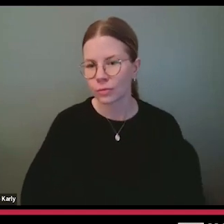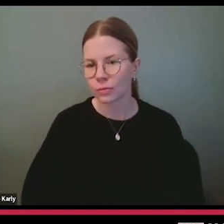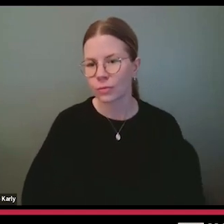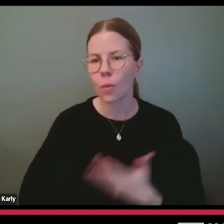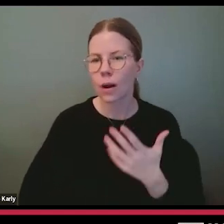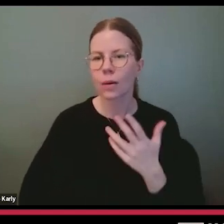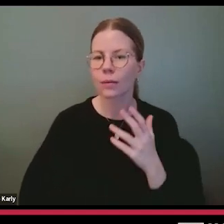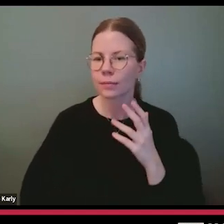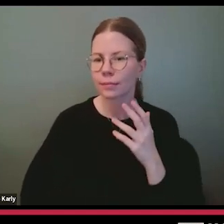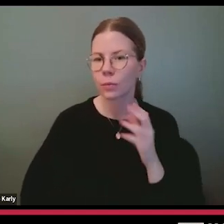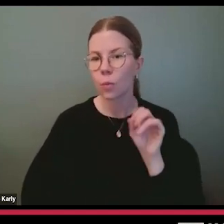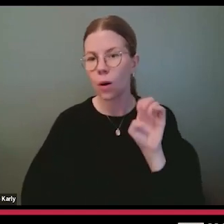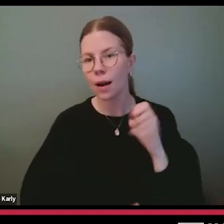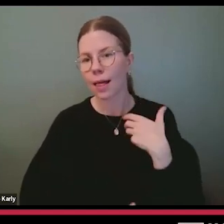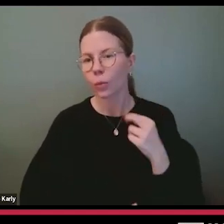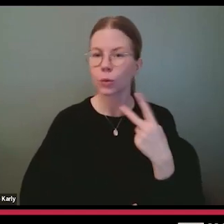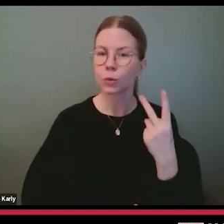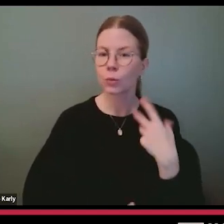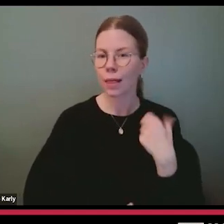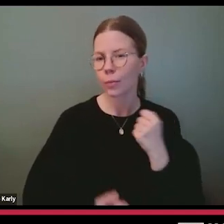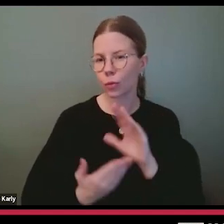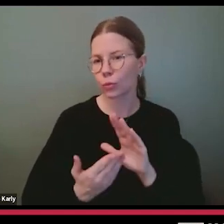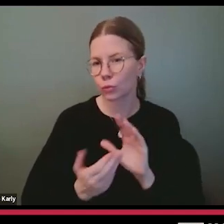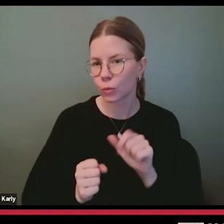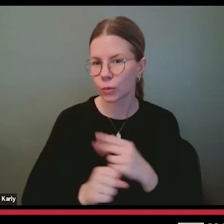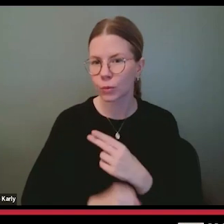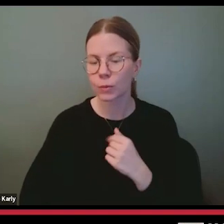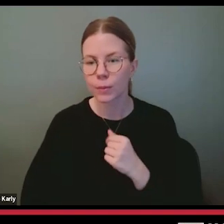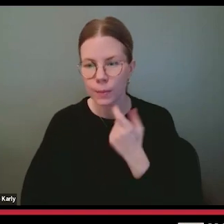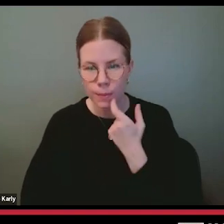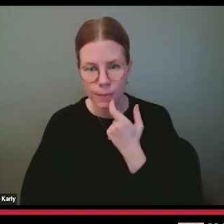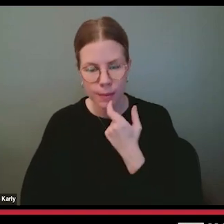Well, you're going to get it'll be worth at least what you pay for it. I